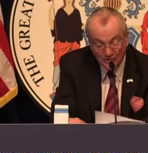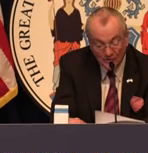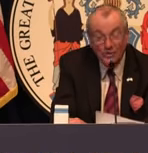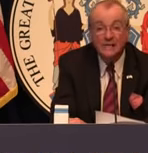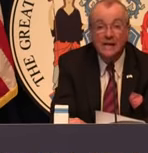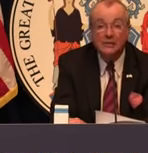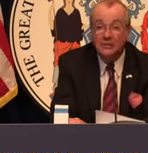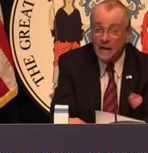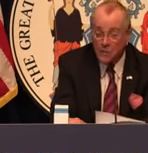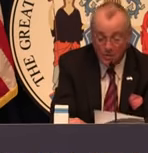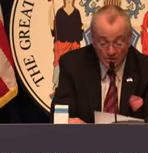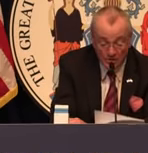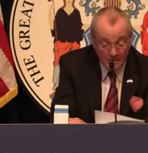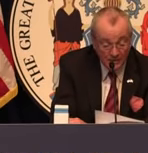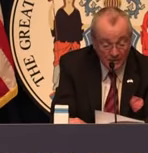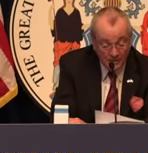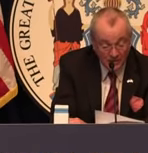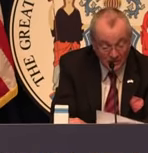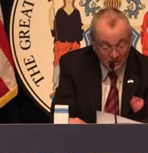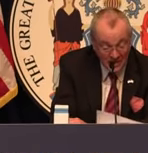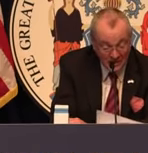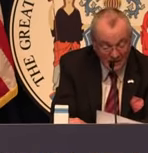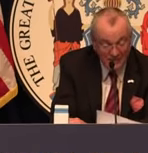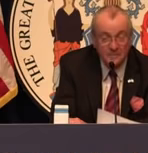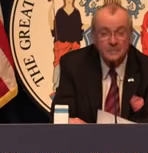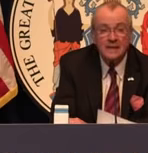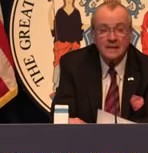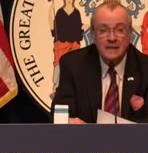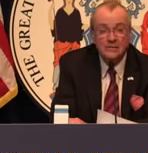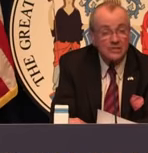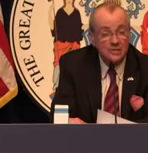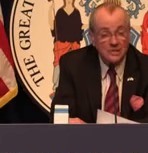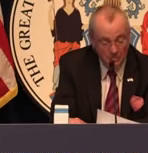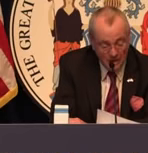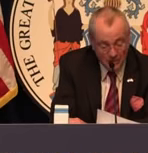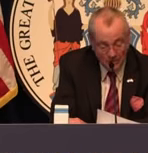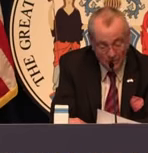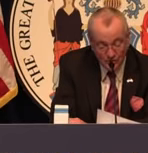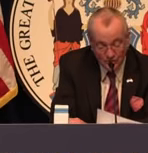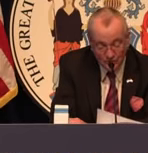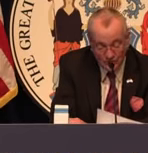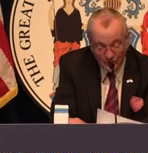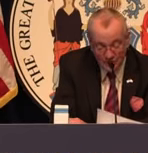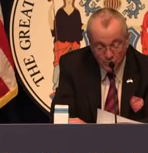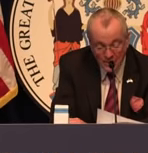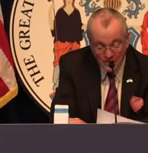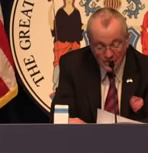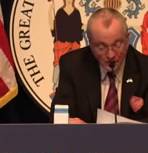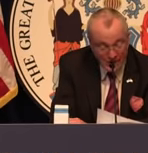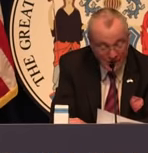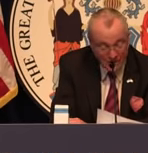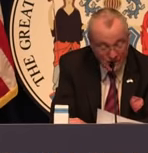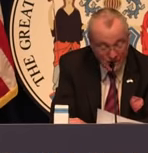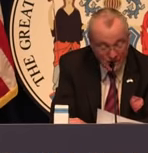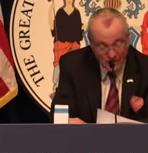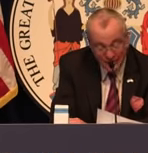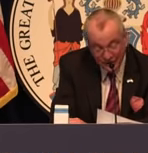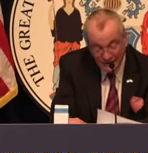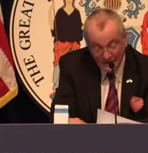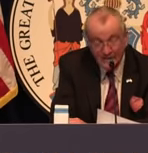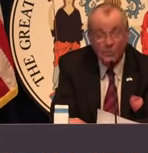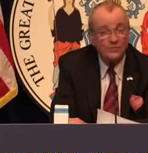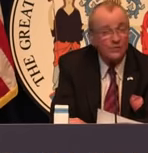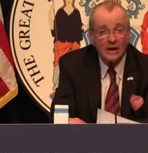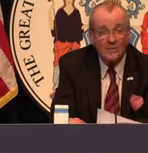for the rest of her days, and I quote her, the love of my life. As a single mother of two, Teresa embraced the challenge with a